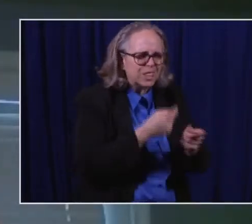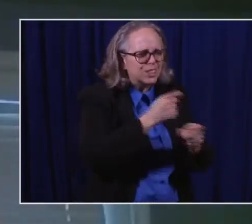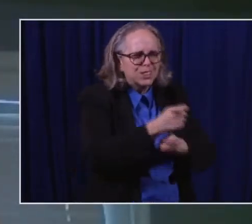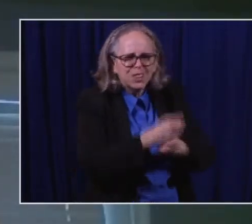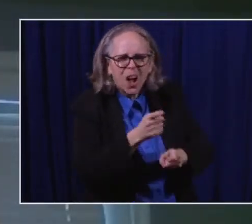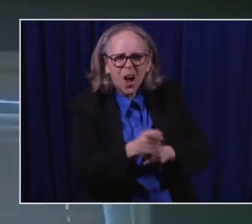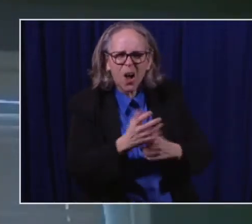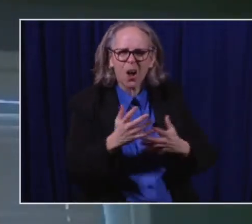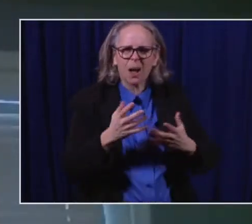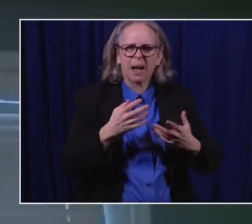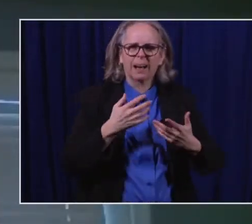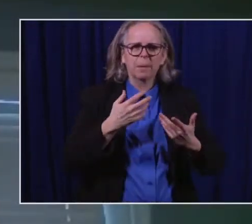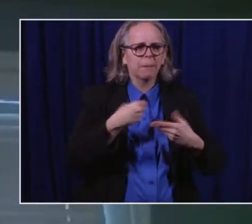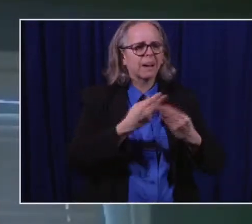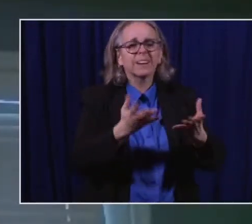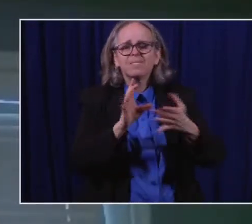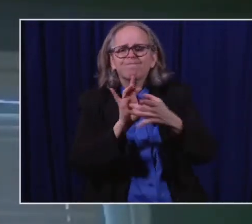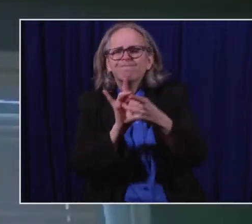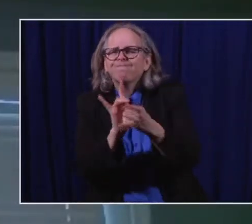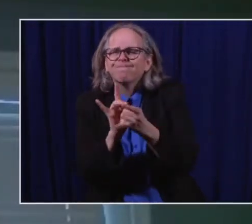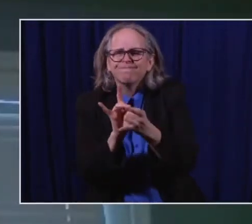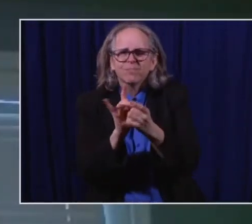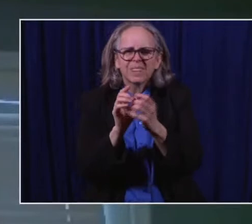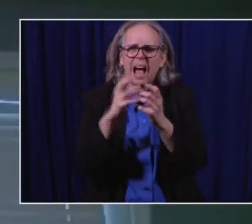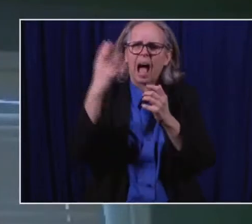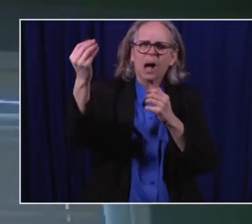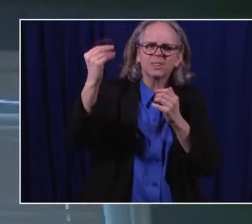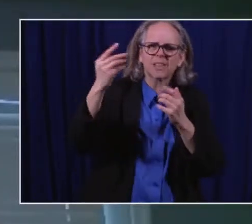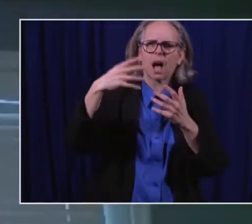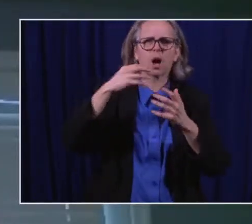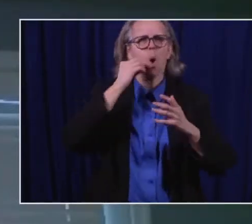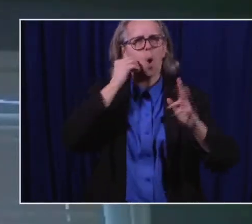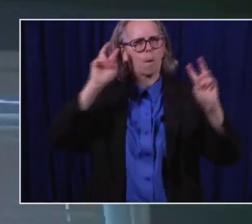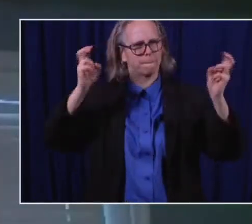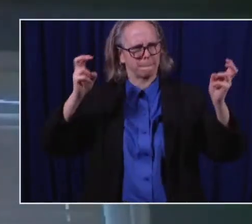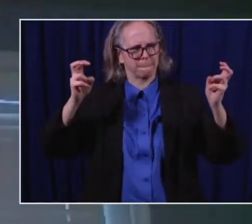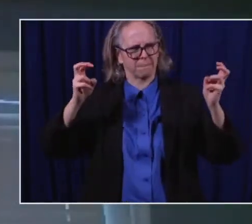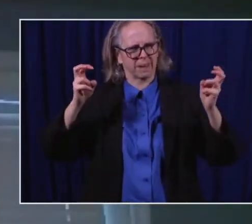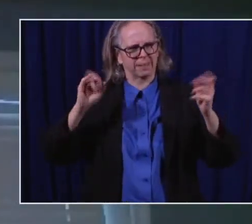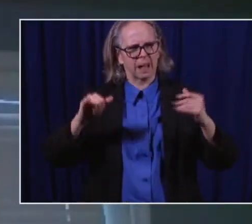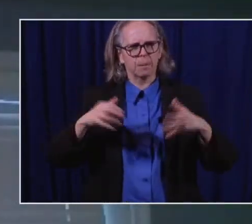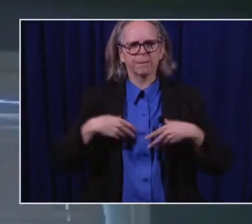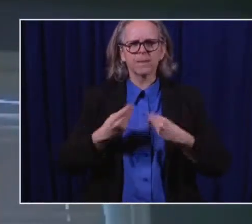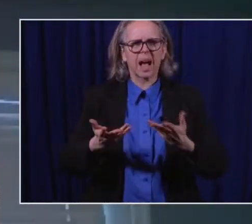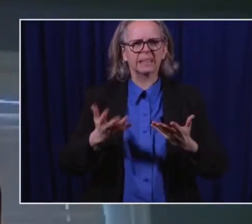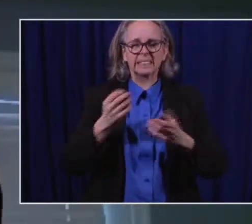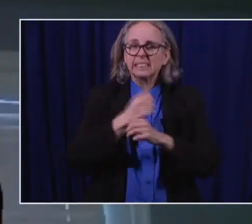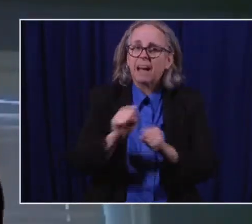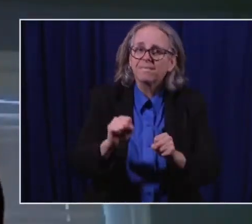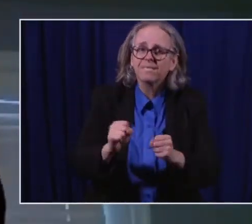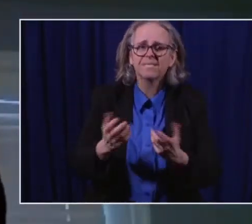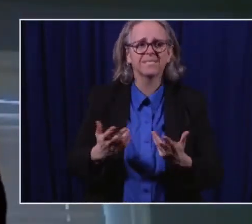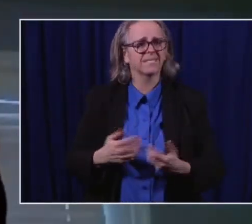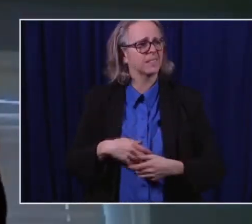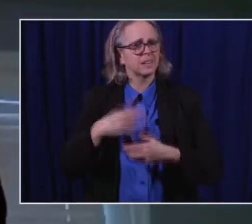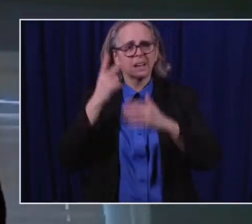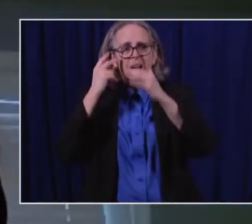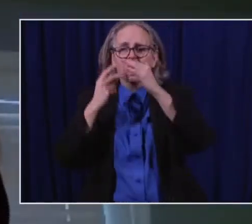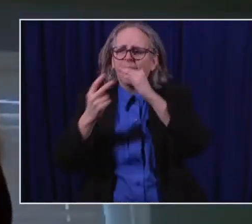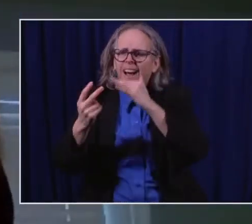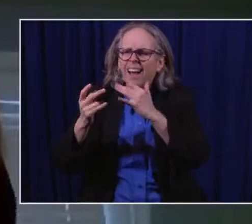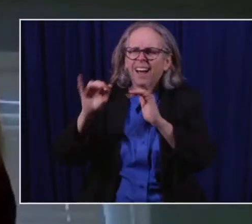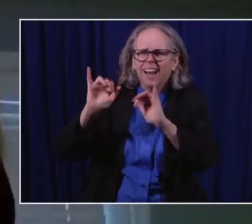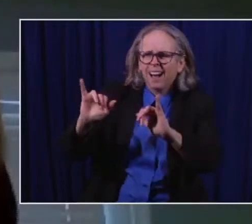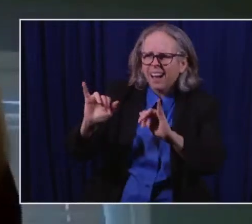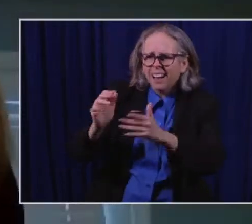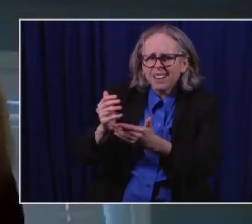of the home, and they often fill in for safety and predictability at times when home is struggling.